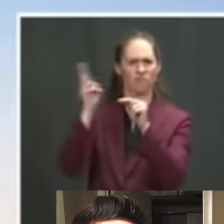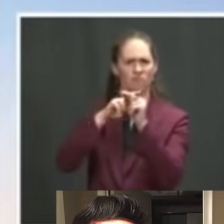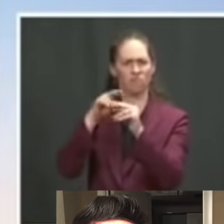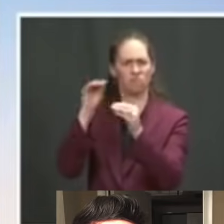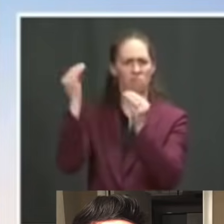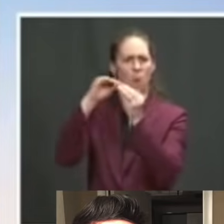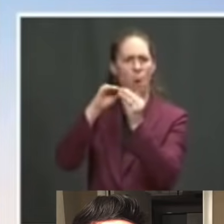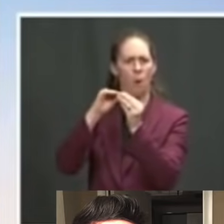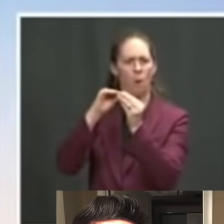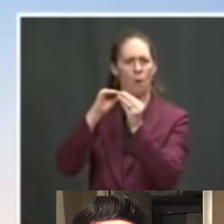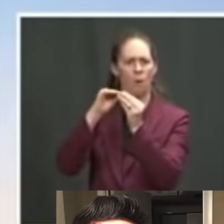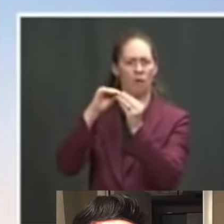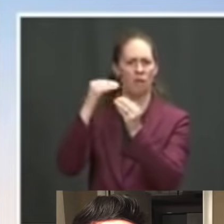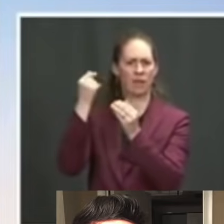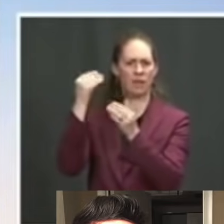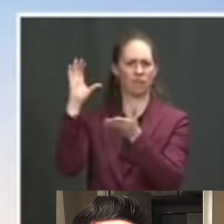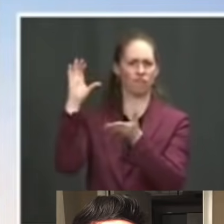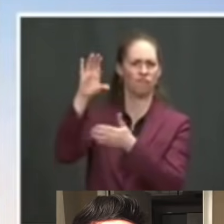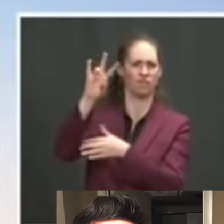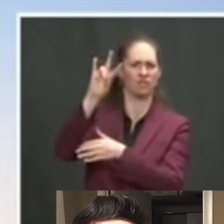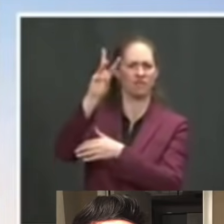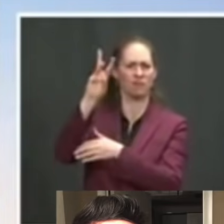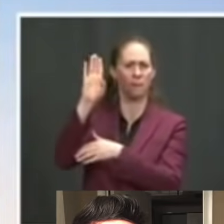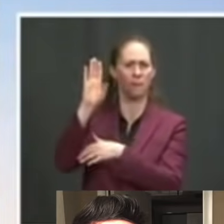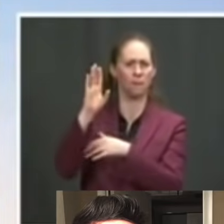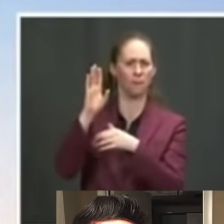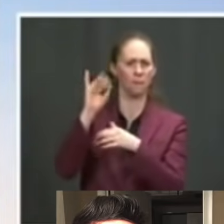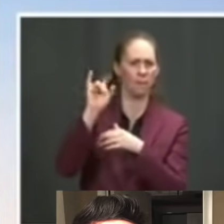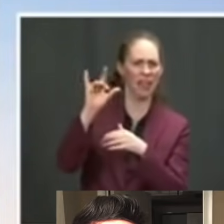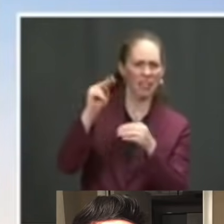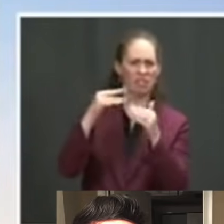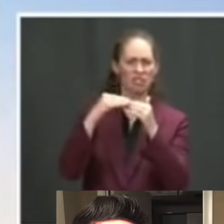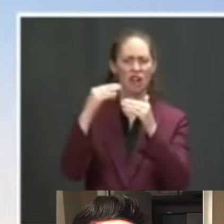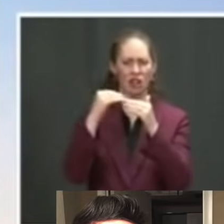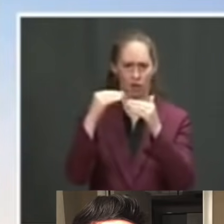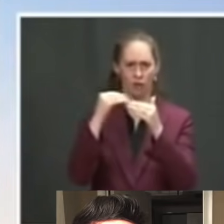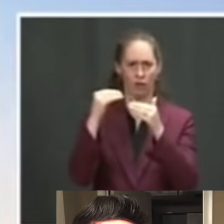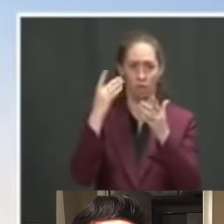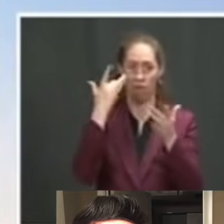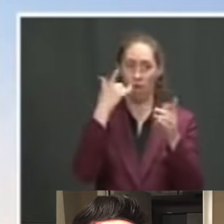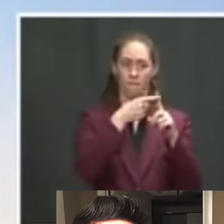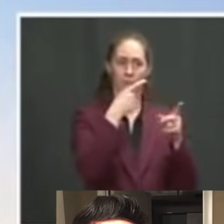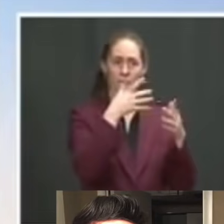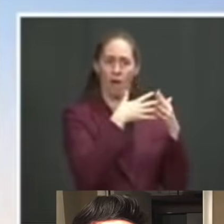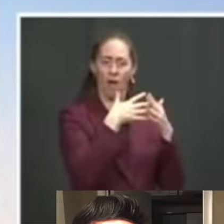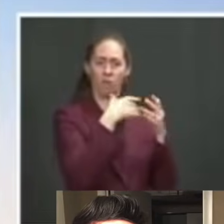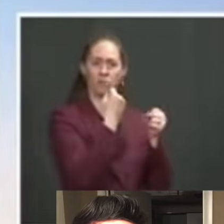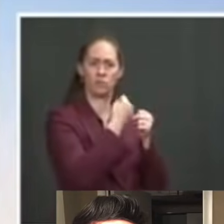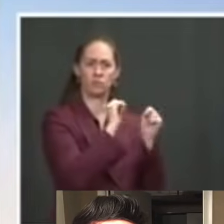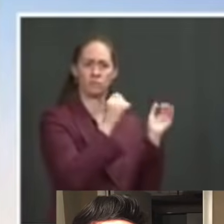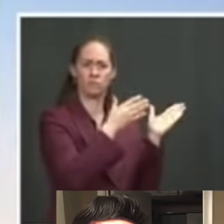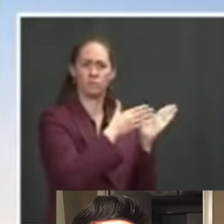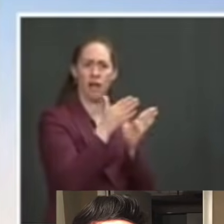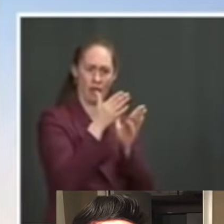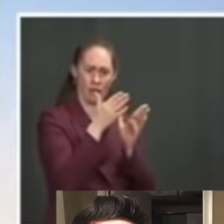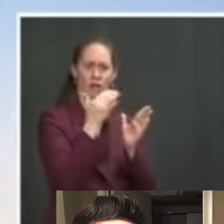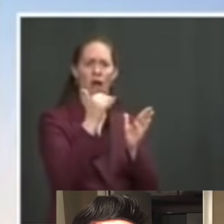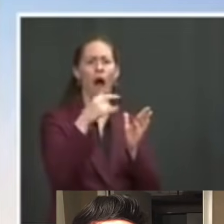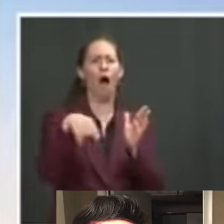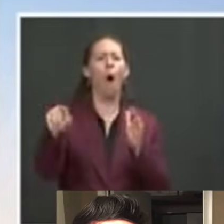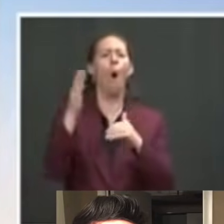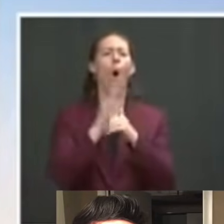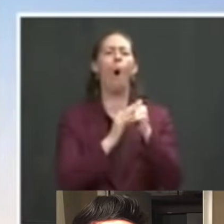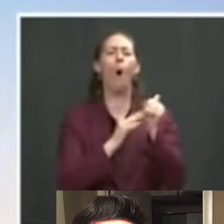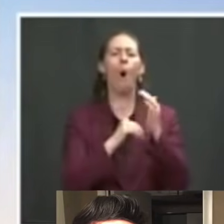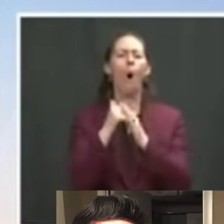the American Rescue Plan being handed out to states and local governments. So did the White House